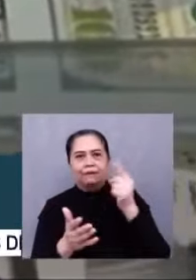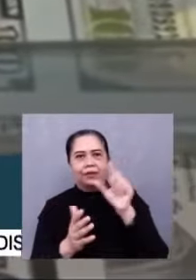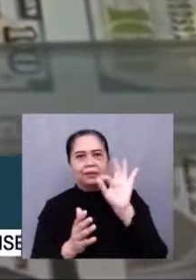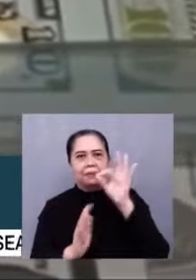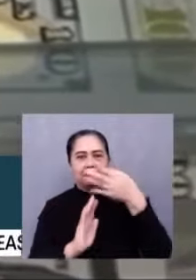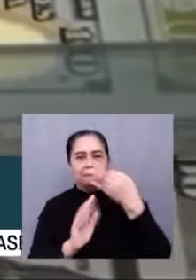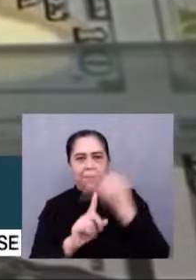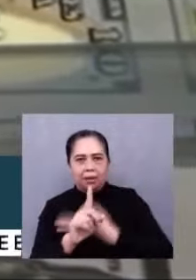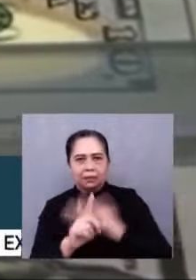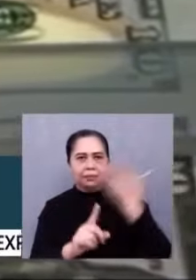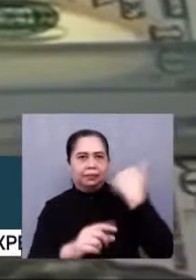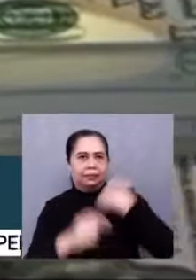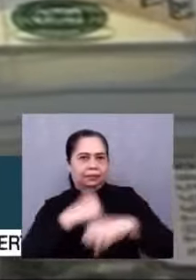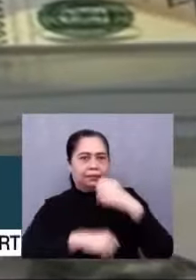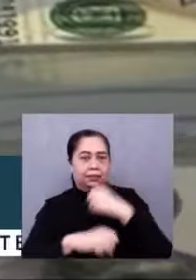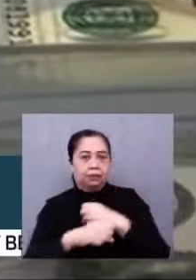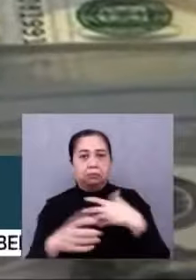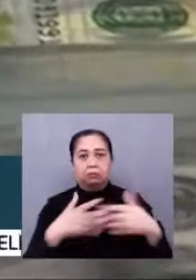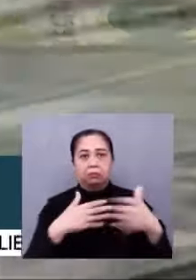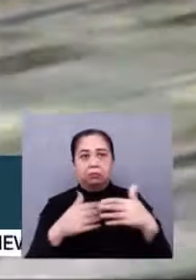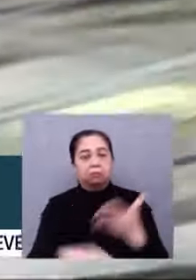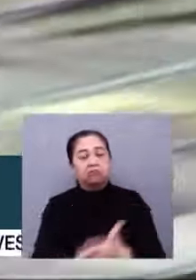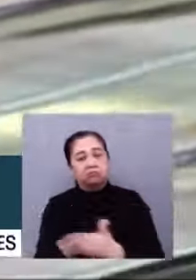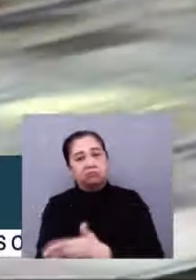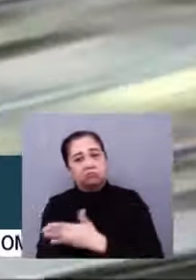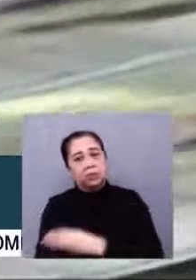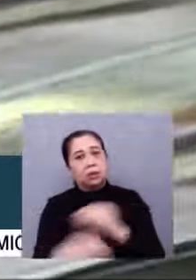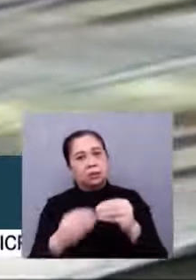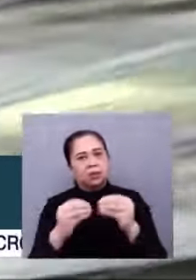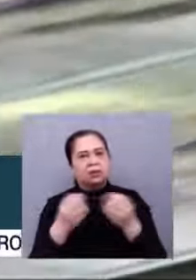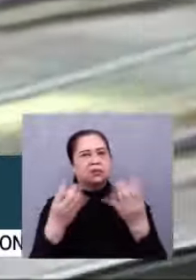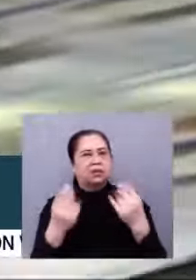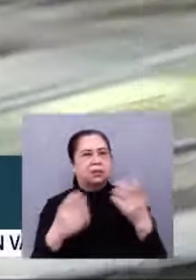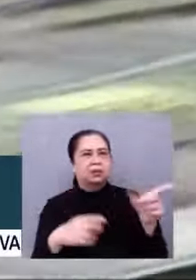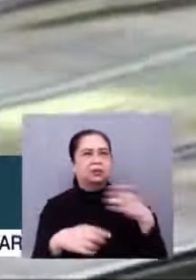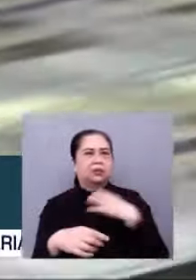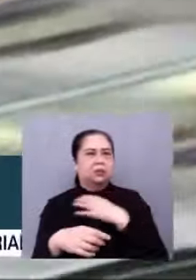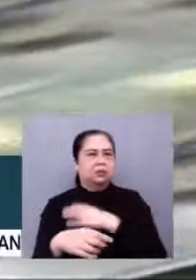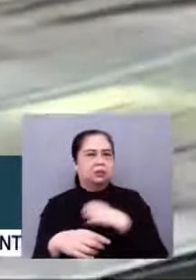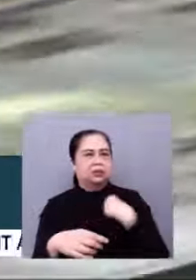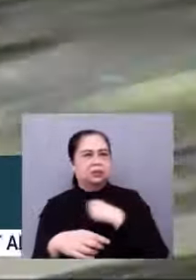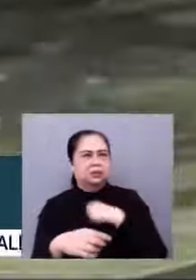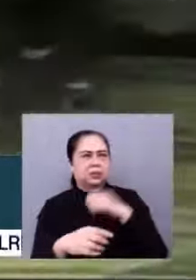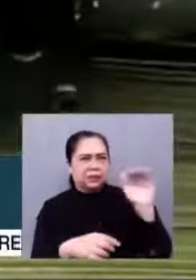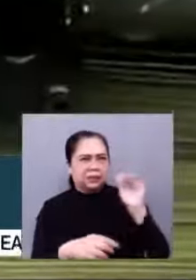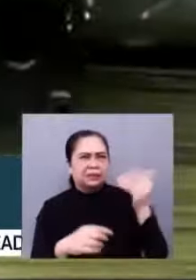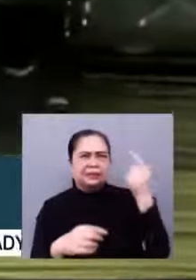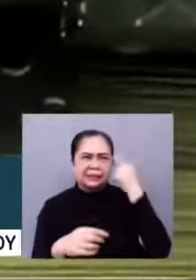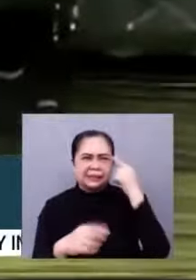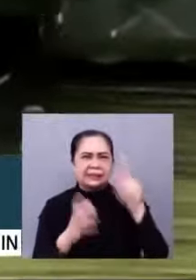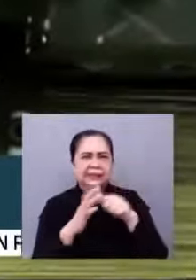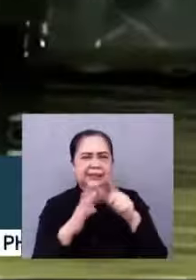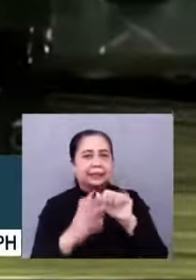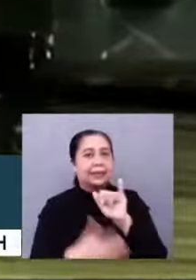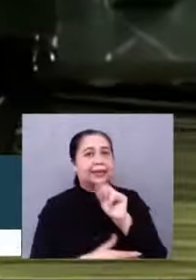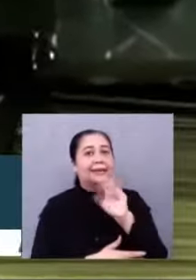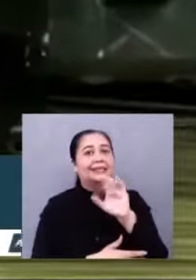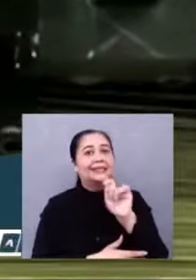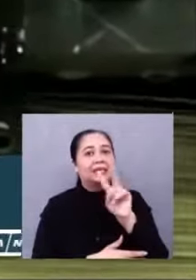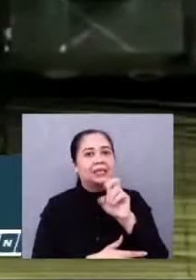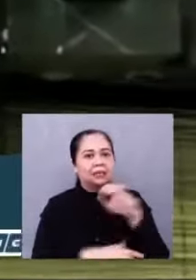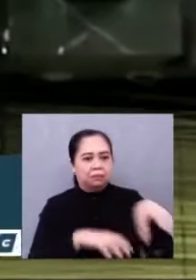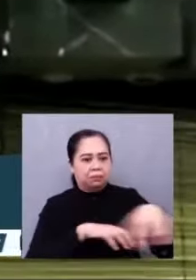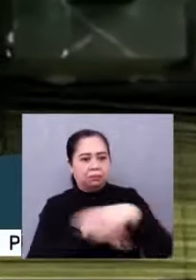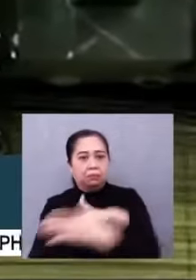year. Despite improving numbers, several lawmakers are urging government to rethink its incentives as neighboring